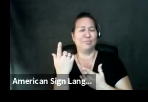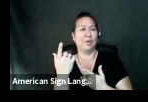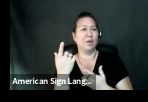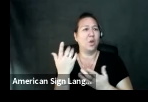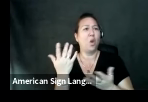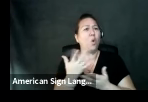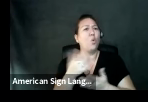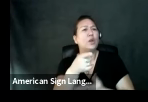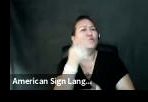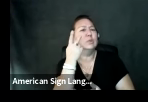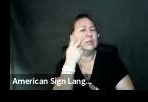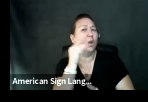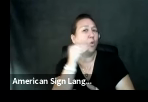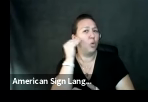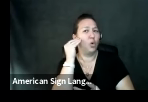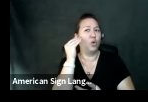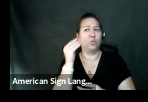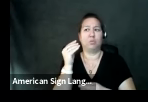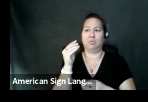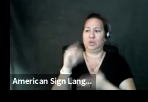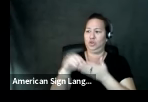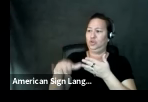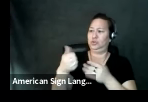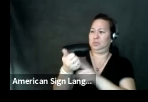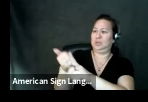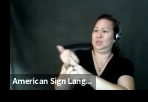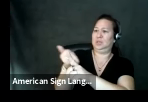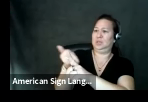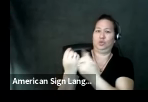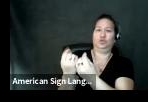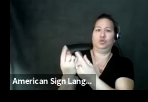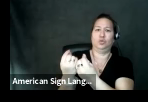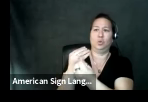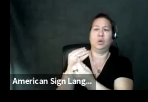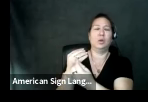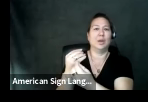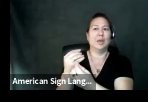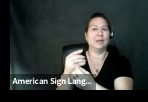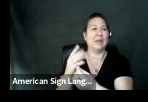able to access their academics, or what are you identifying